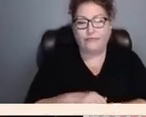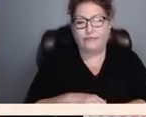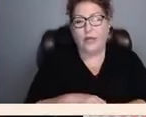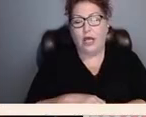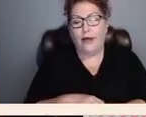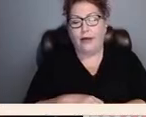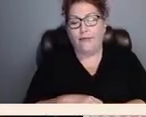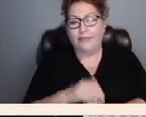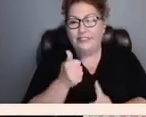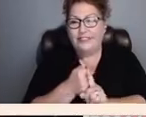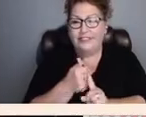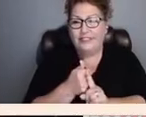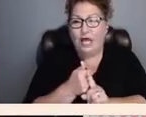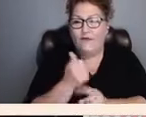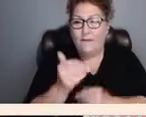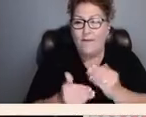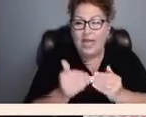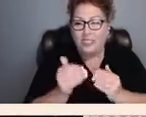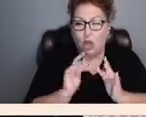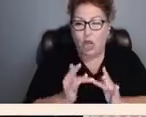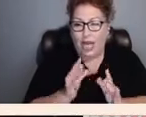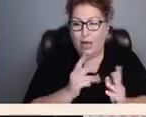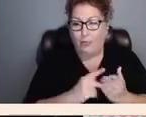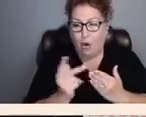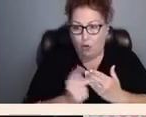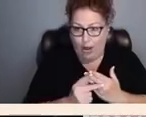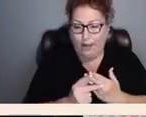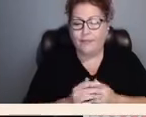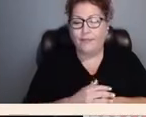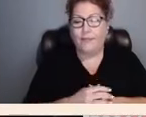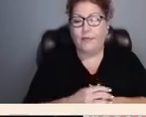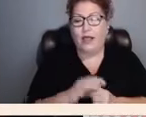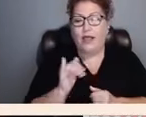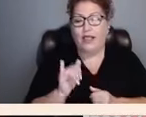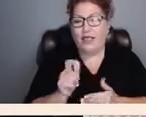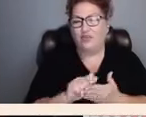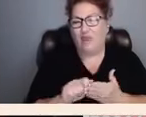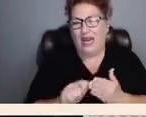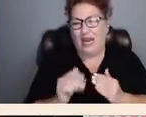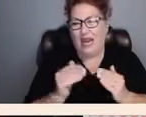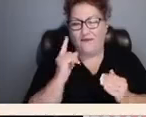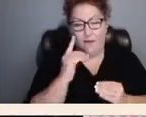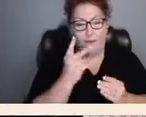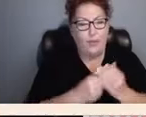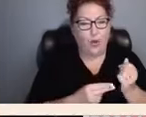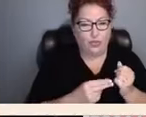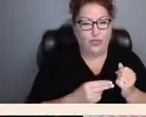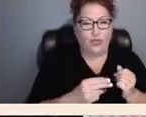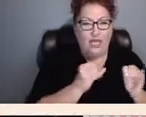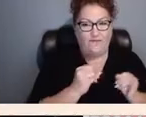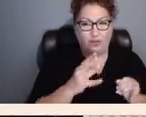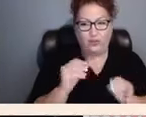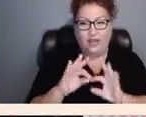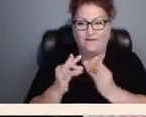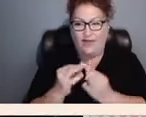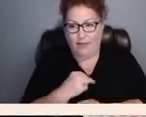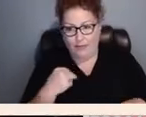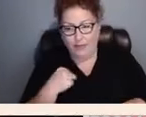self-paced online program written at a level for both individuals and family members for people to